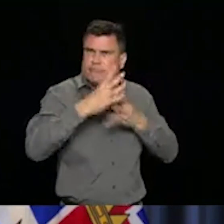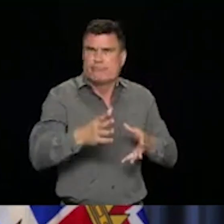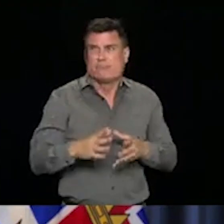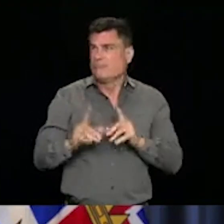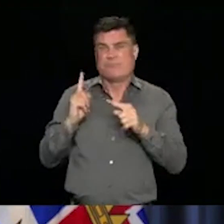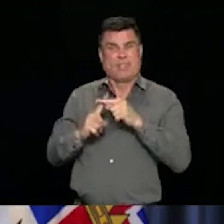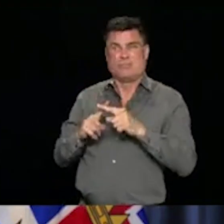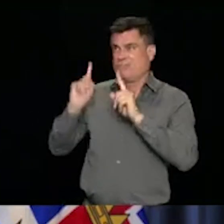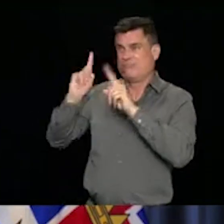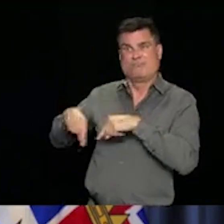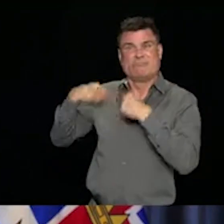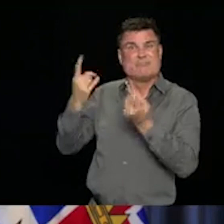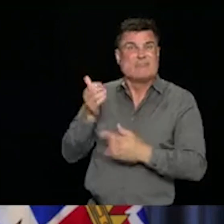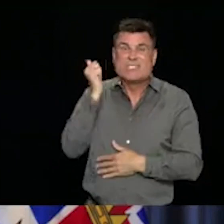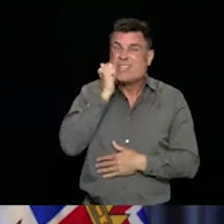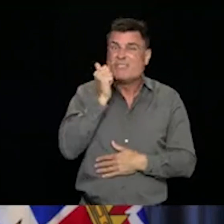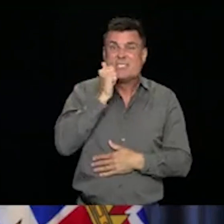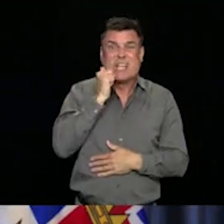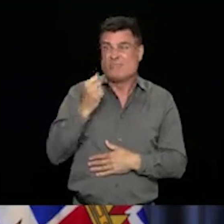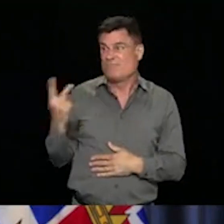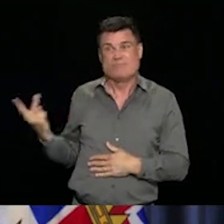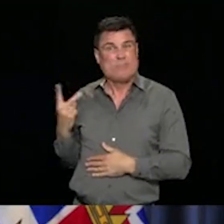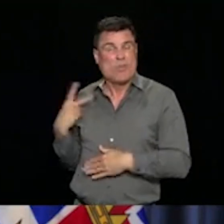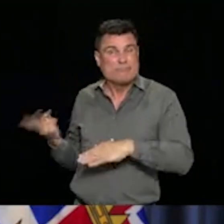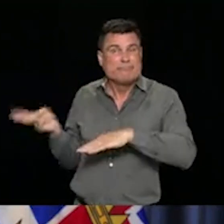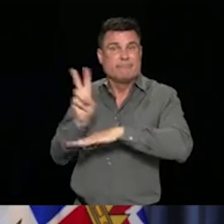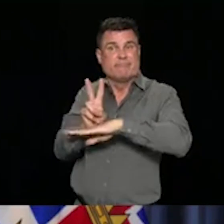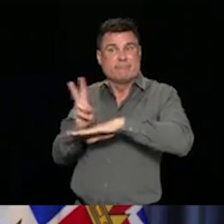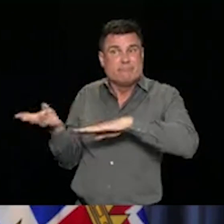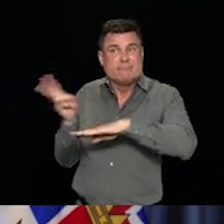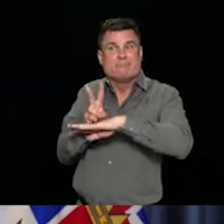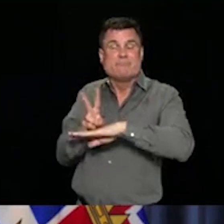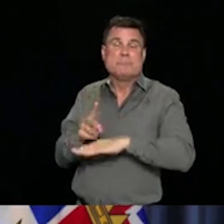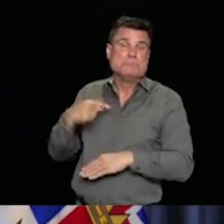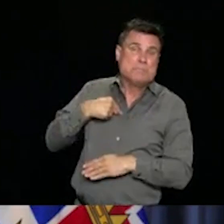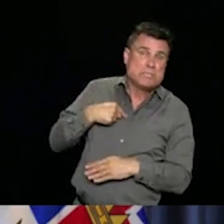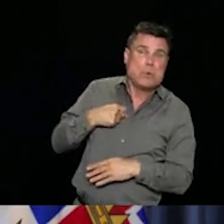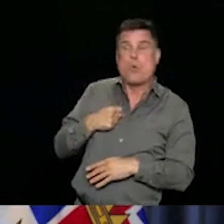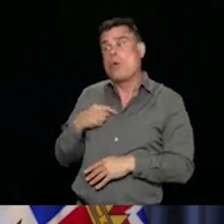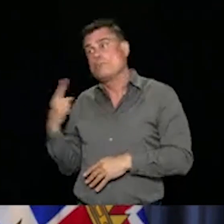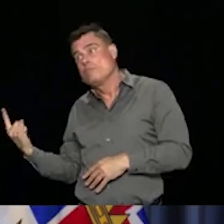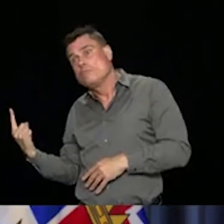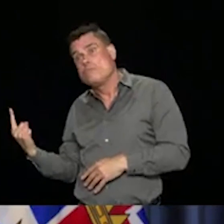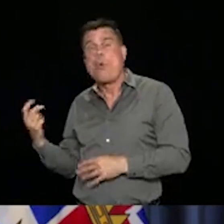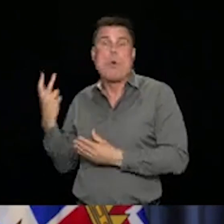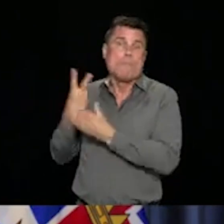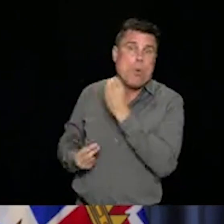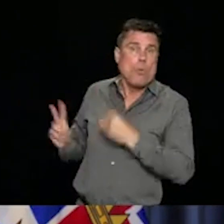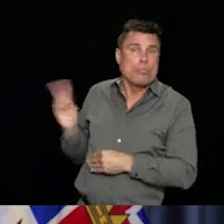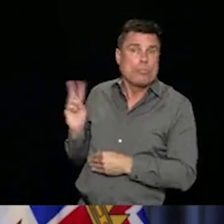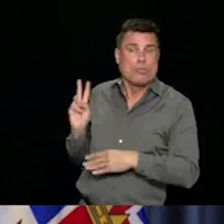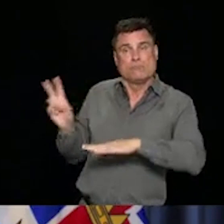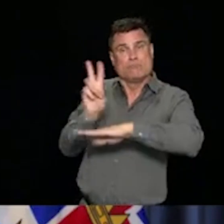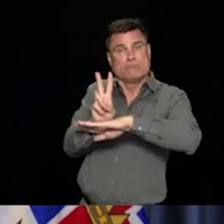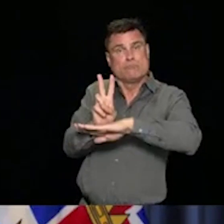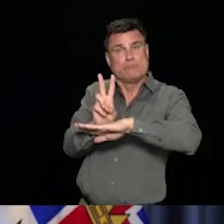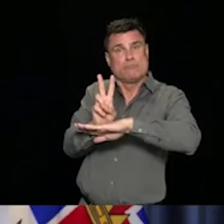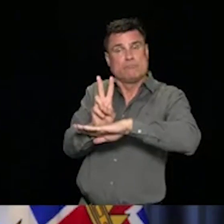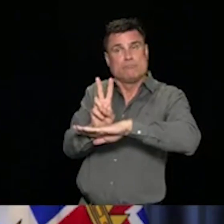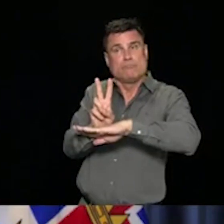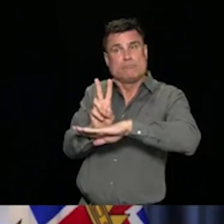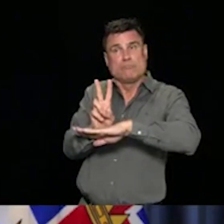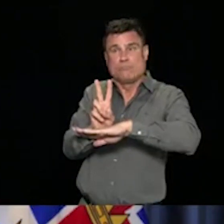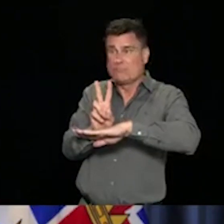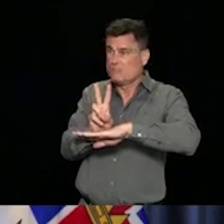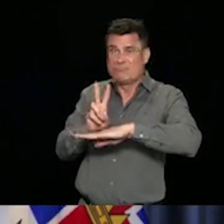daily briefings or virtually daily briefings to the public, either written or here from Dr. Henry or Dr. Henry and myself. So I think all we can